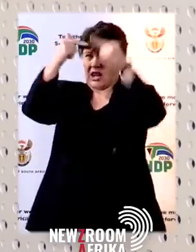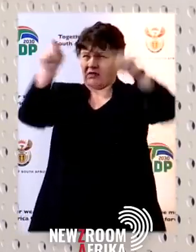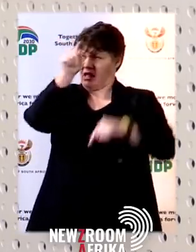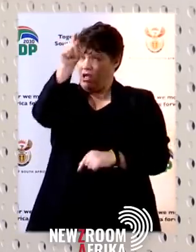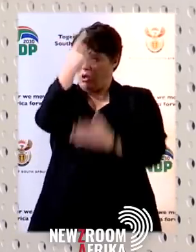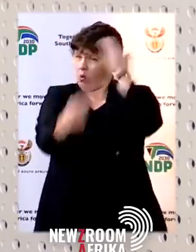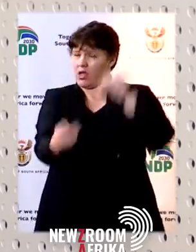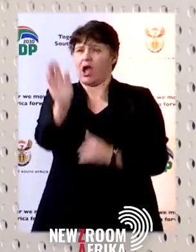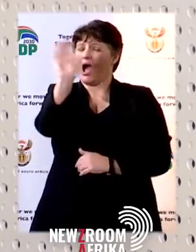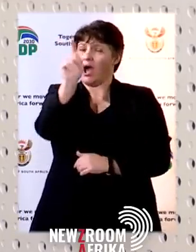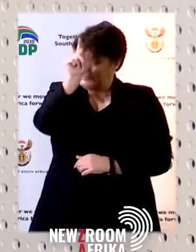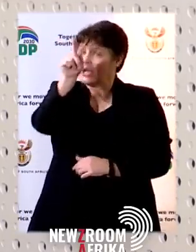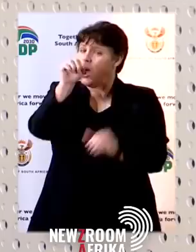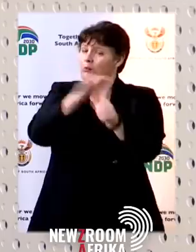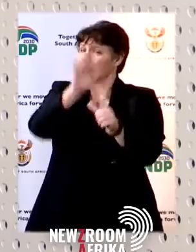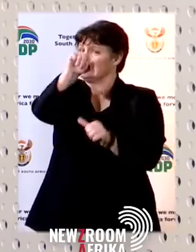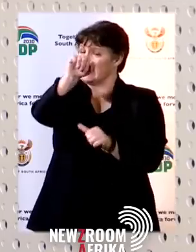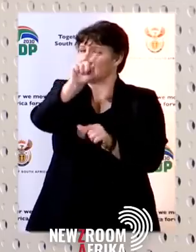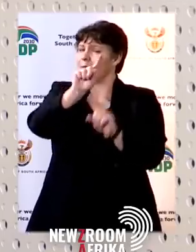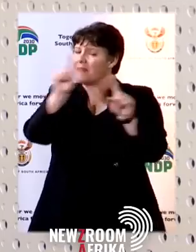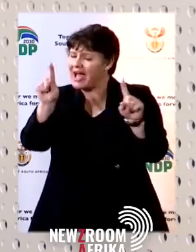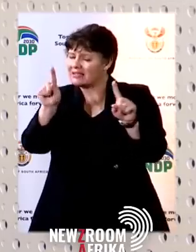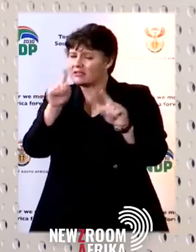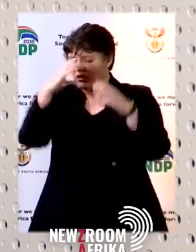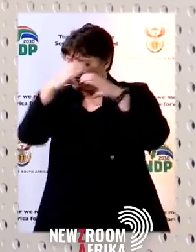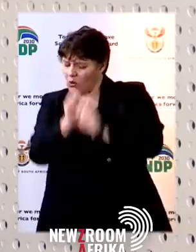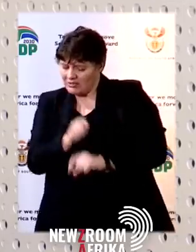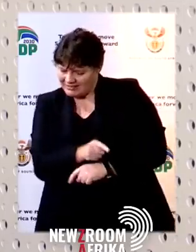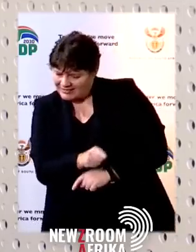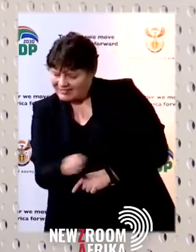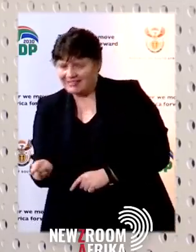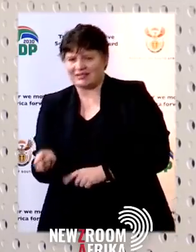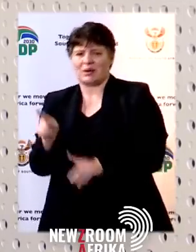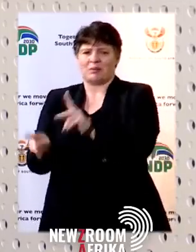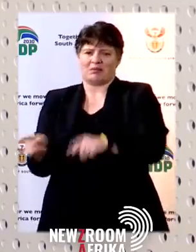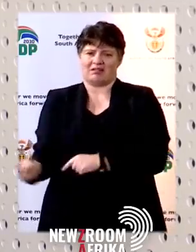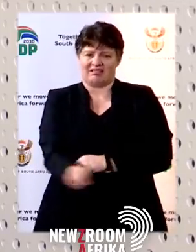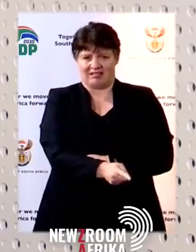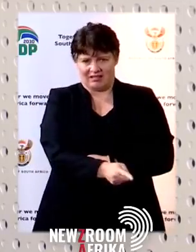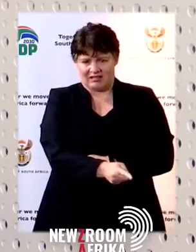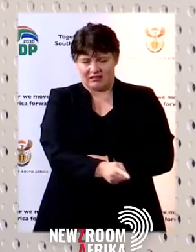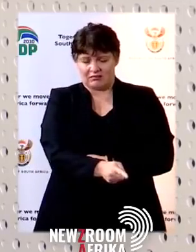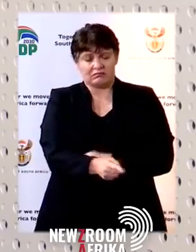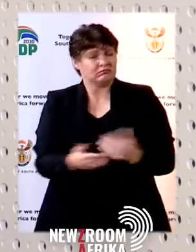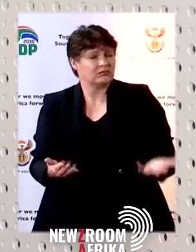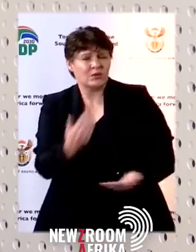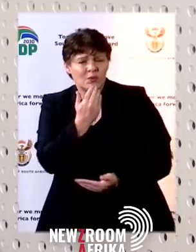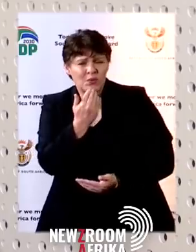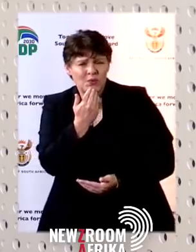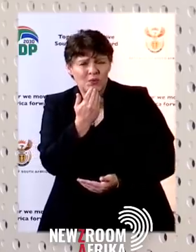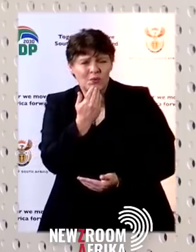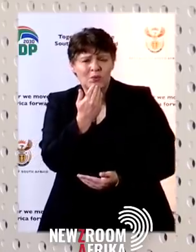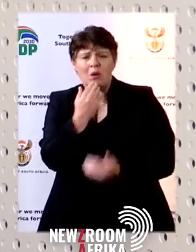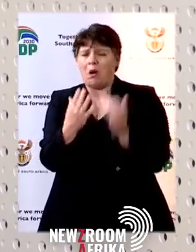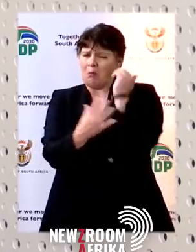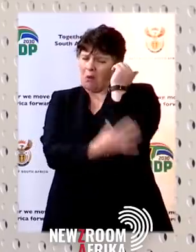important. Our interventions must also be about our people, particularly the poor, the infirm,